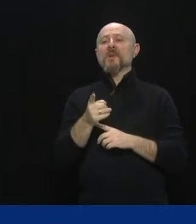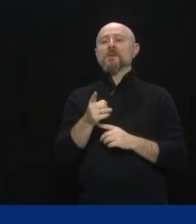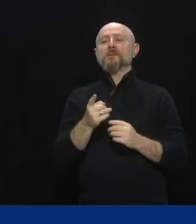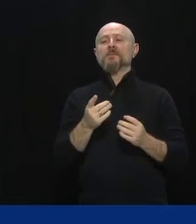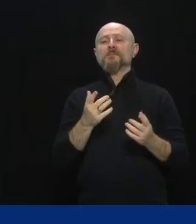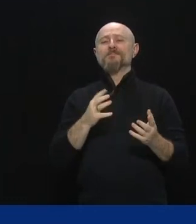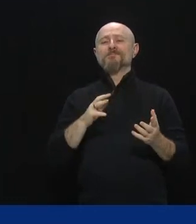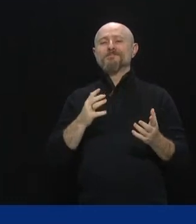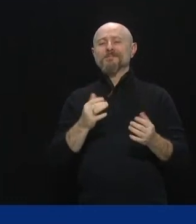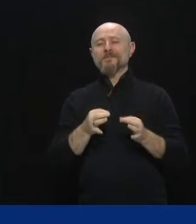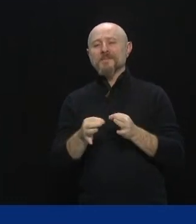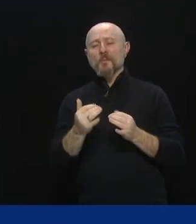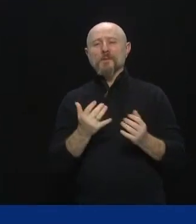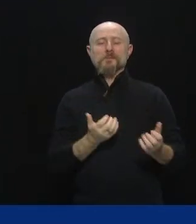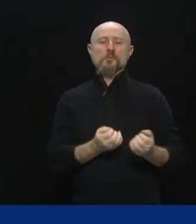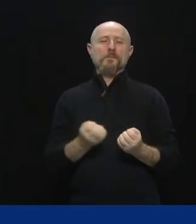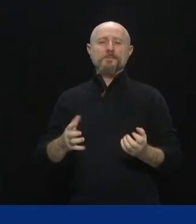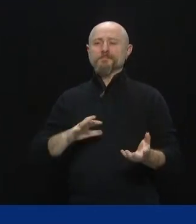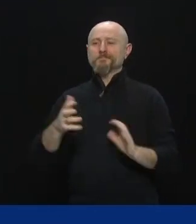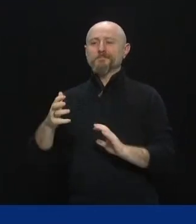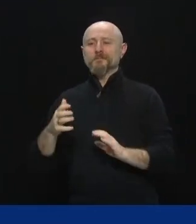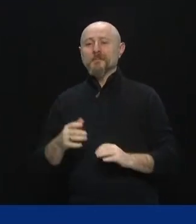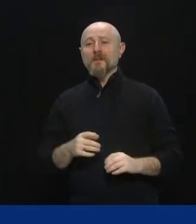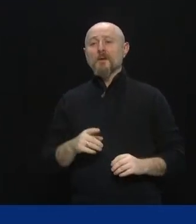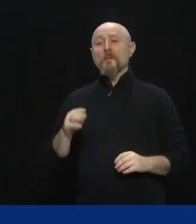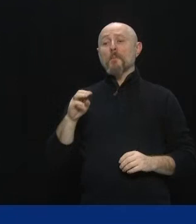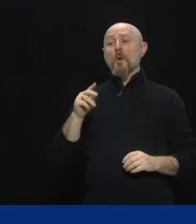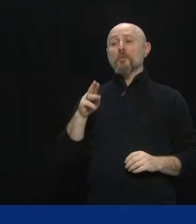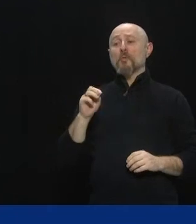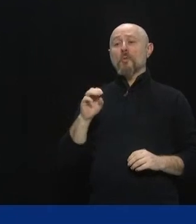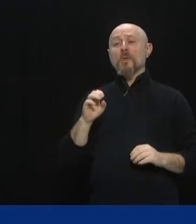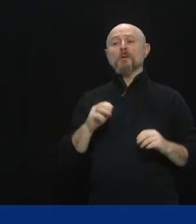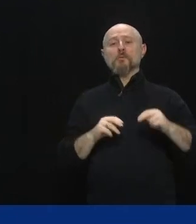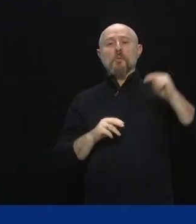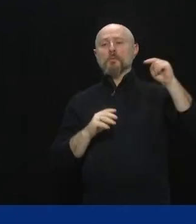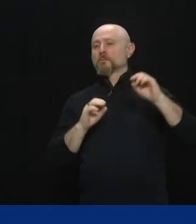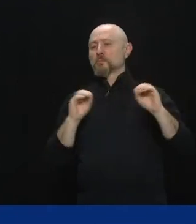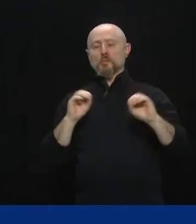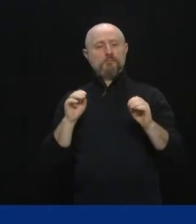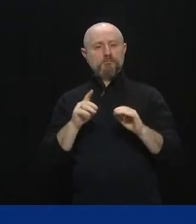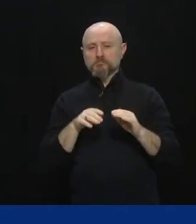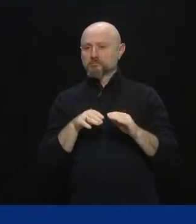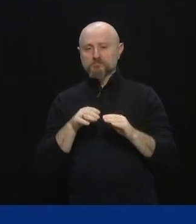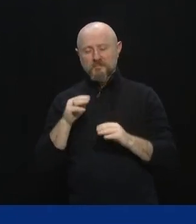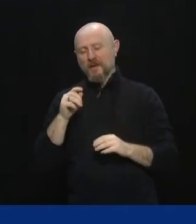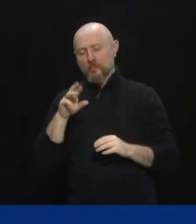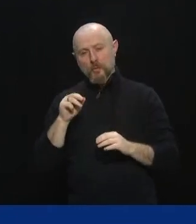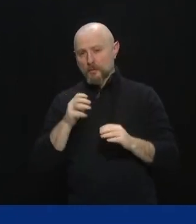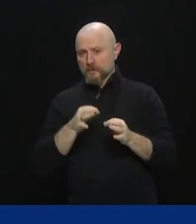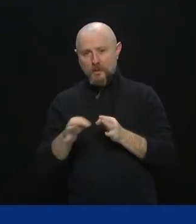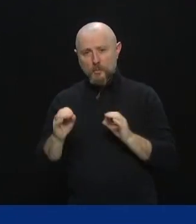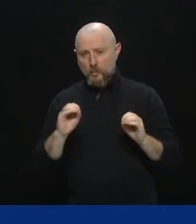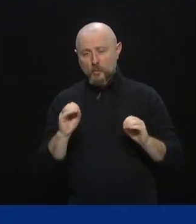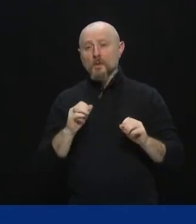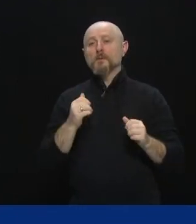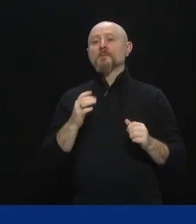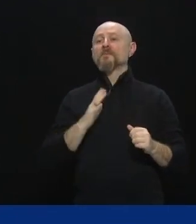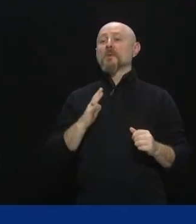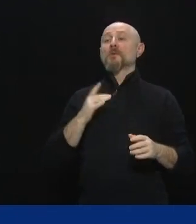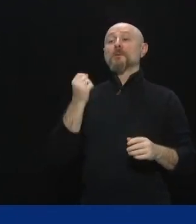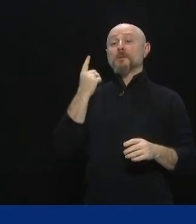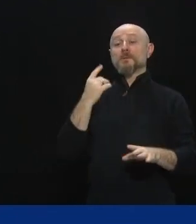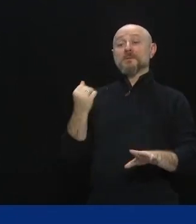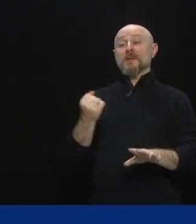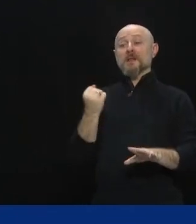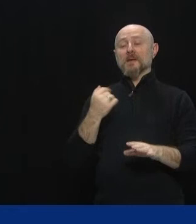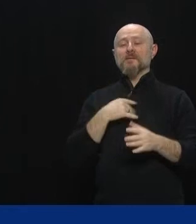for Metro North, although Metro North is running on a modified Saturday schedule for the Harlem, Hudson, and New Haven lines. The roads are